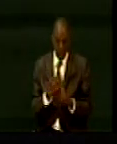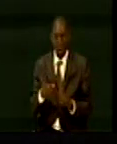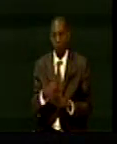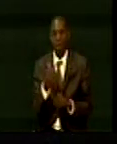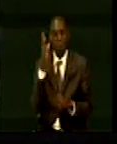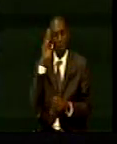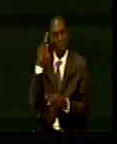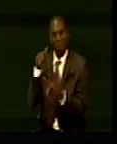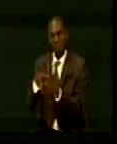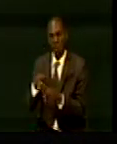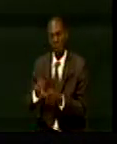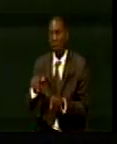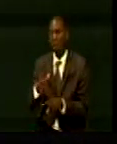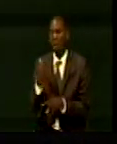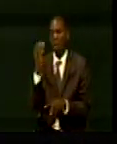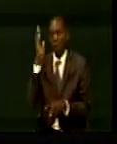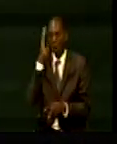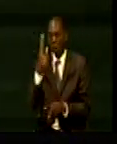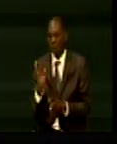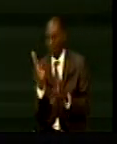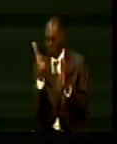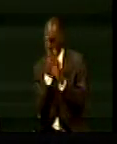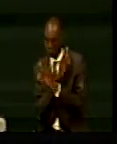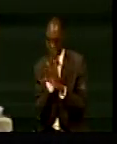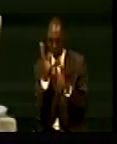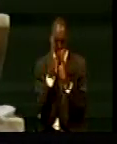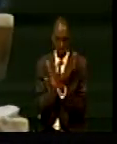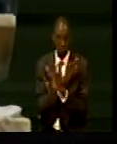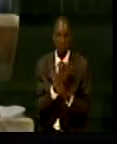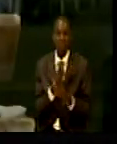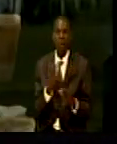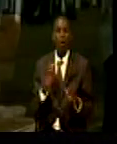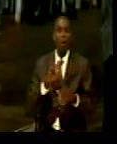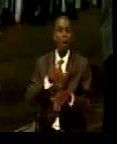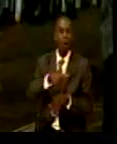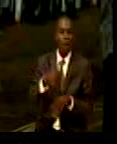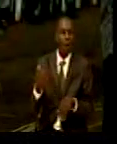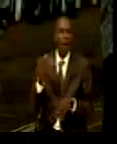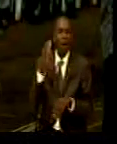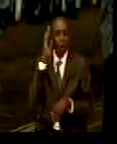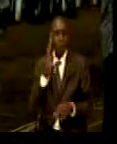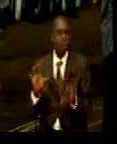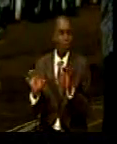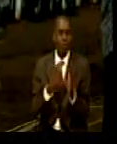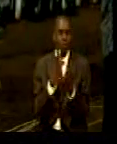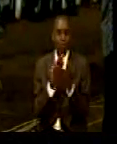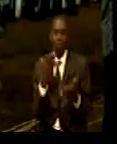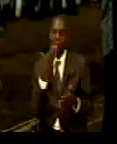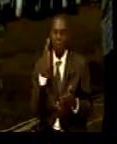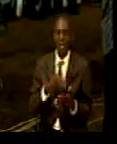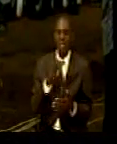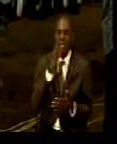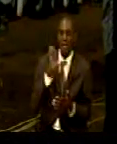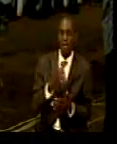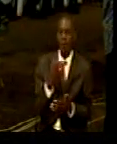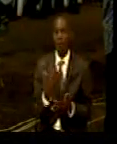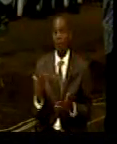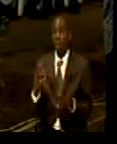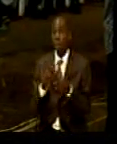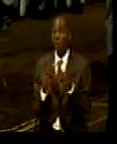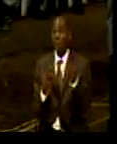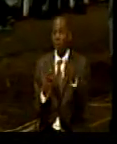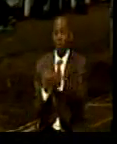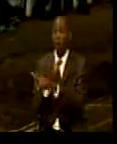going to cut corners, others are going to lie, others are going to do evil things, but you are going there